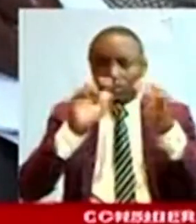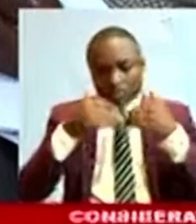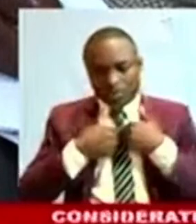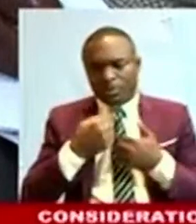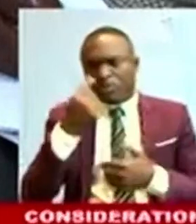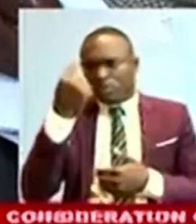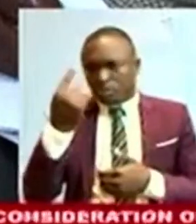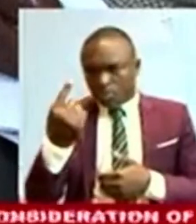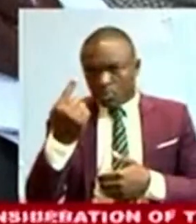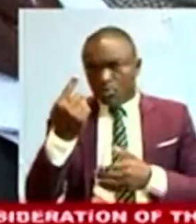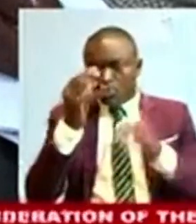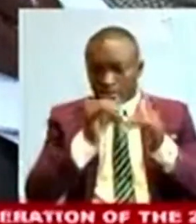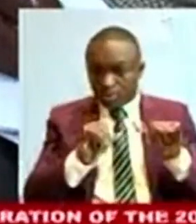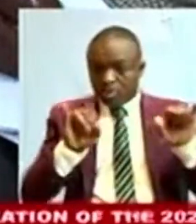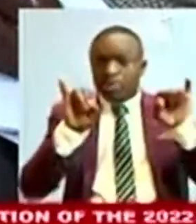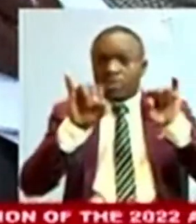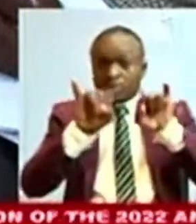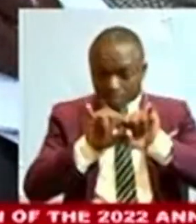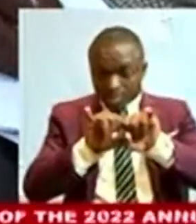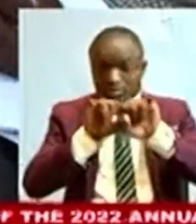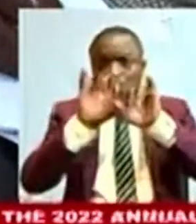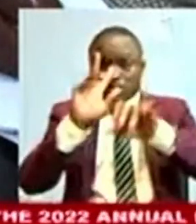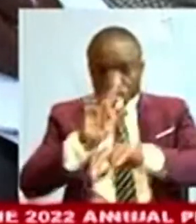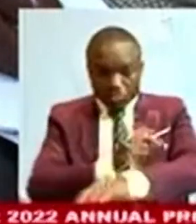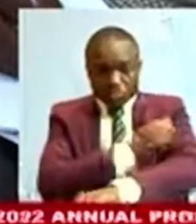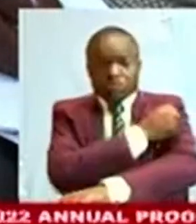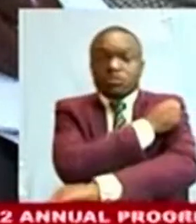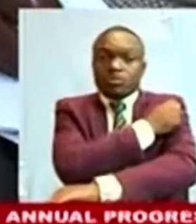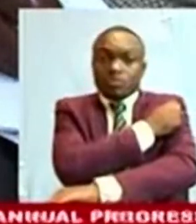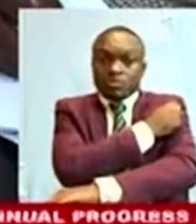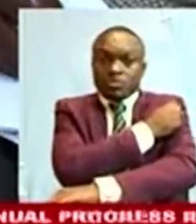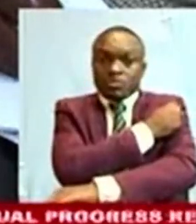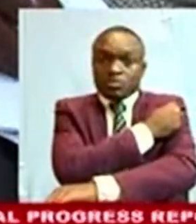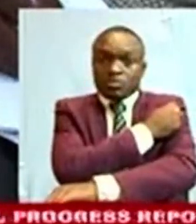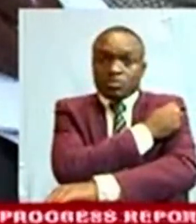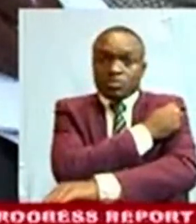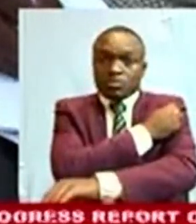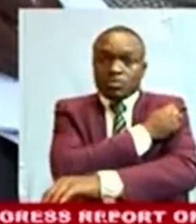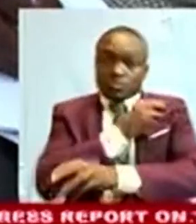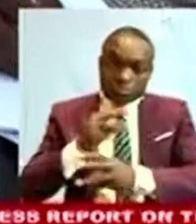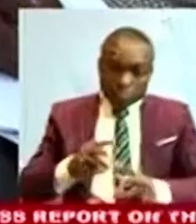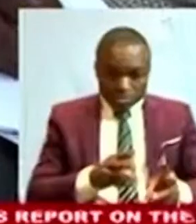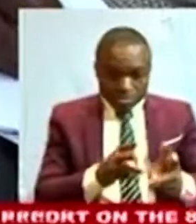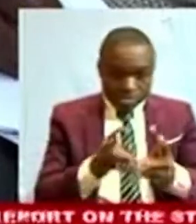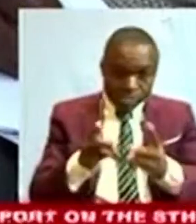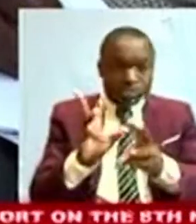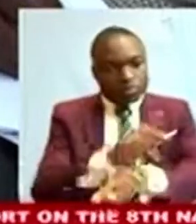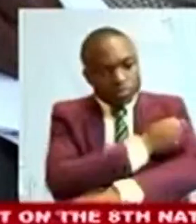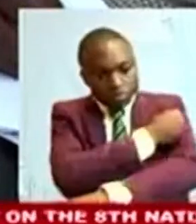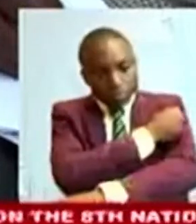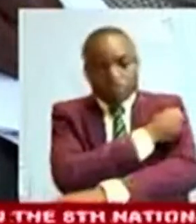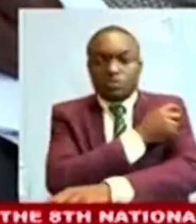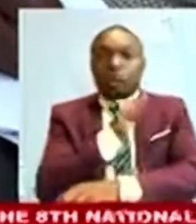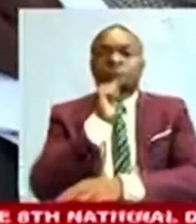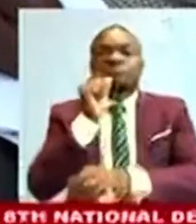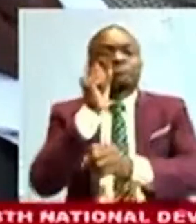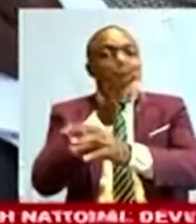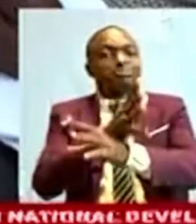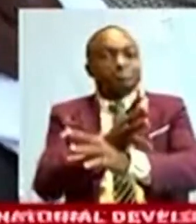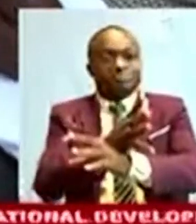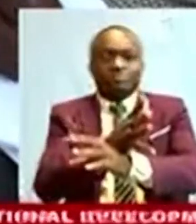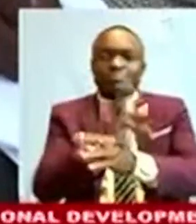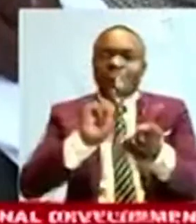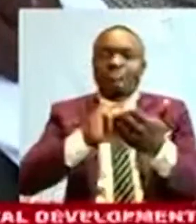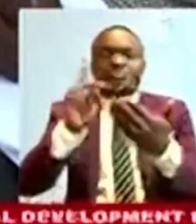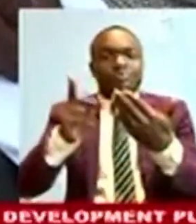key vaccines that are essential to our routine vaccine immunization was not available on our program